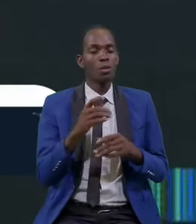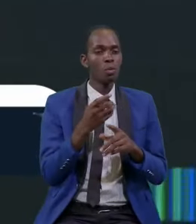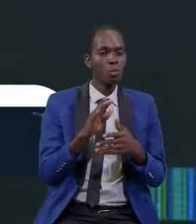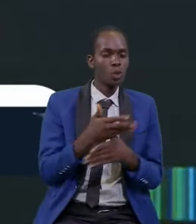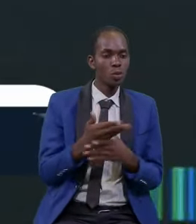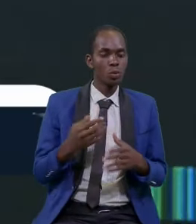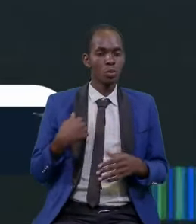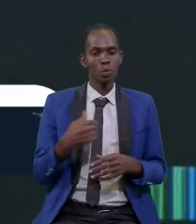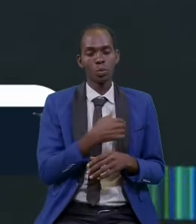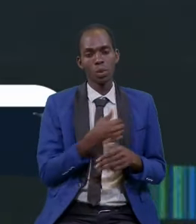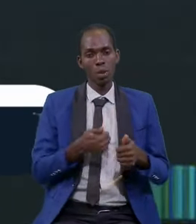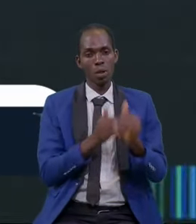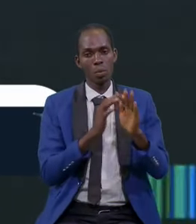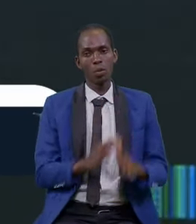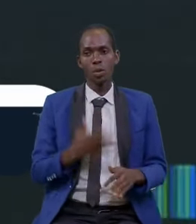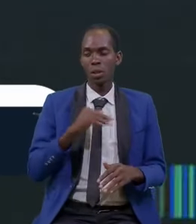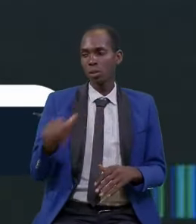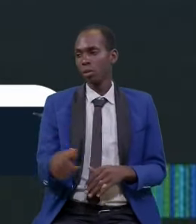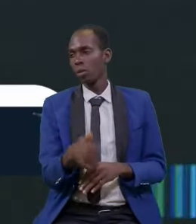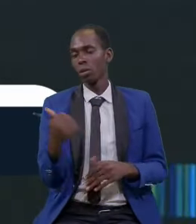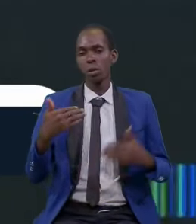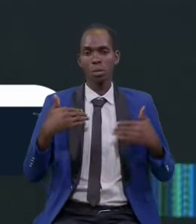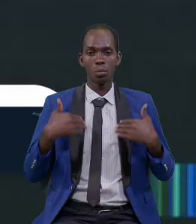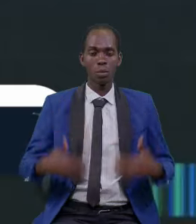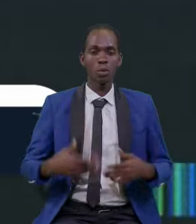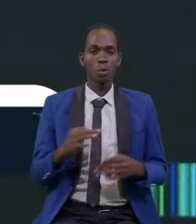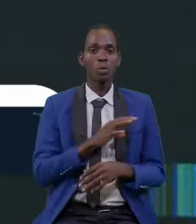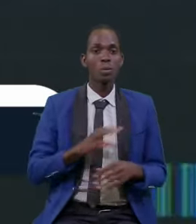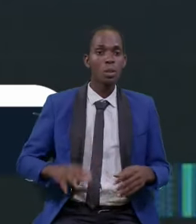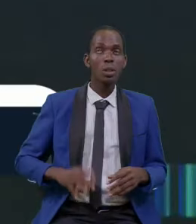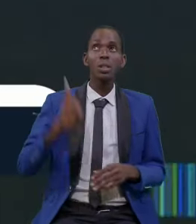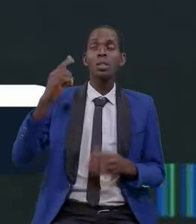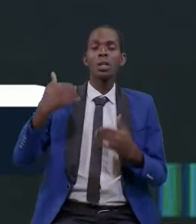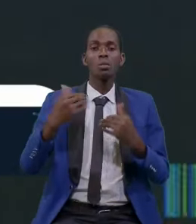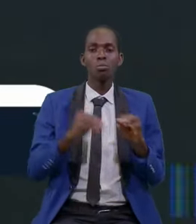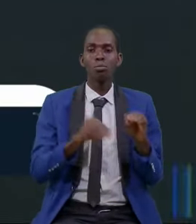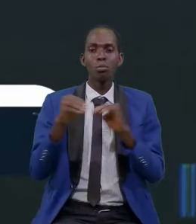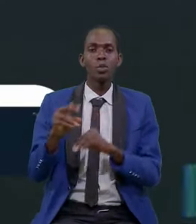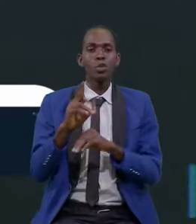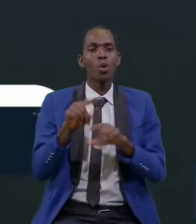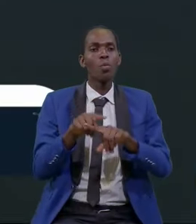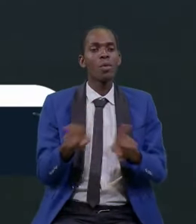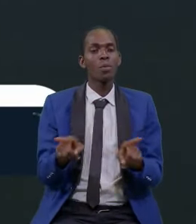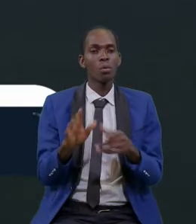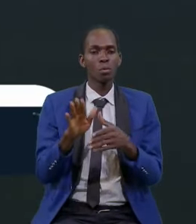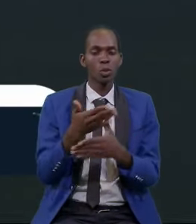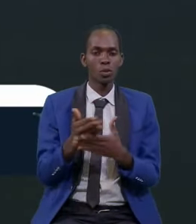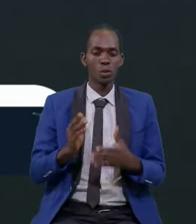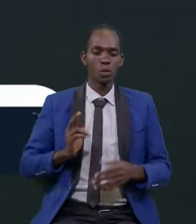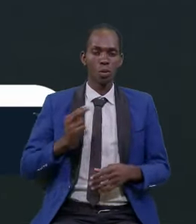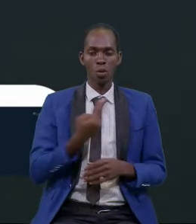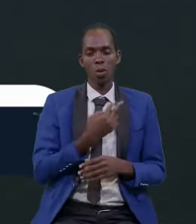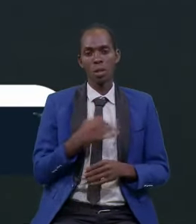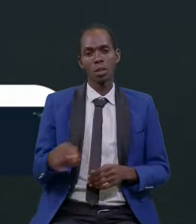minister and the members. He put no difference between us and them, purifying